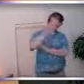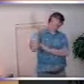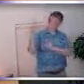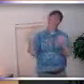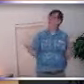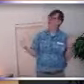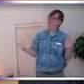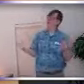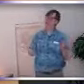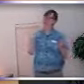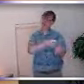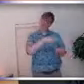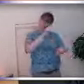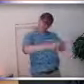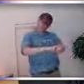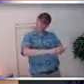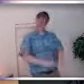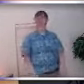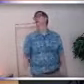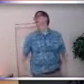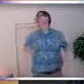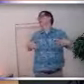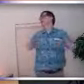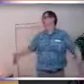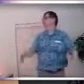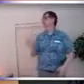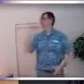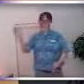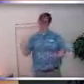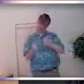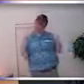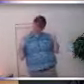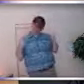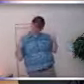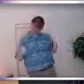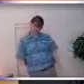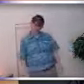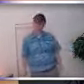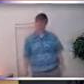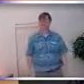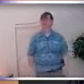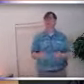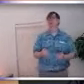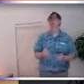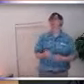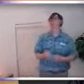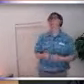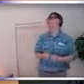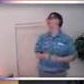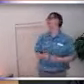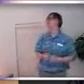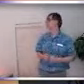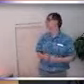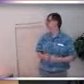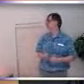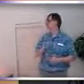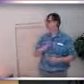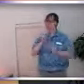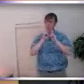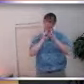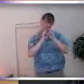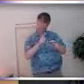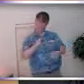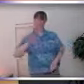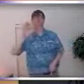time? Now, you can feel that energy, right? That's going to generate something. So all I'm saying is